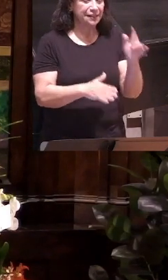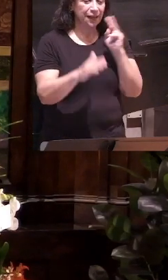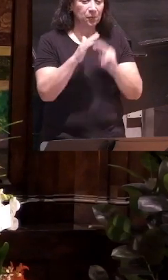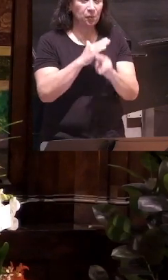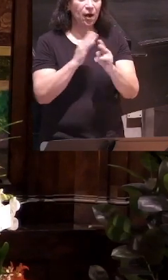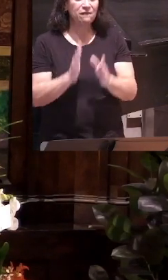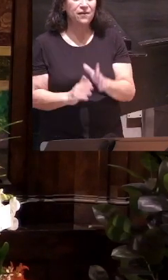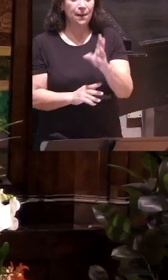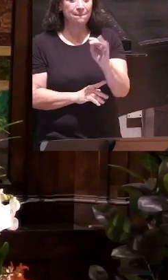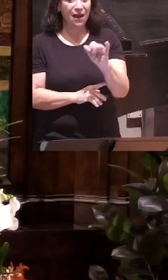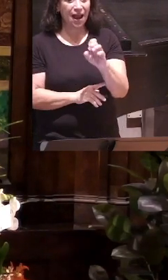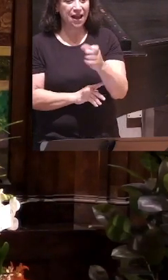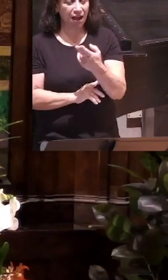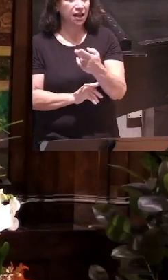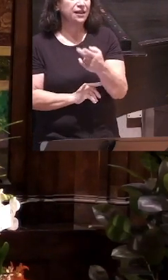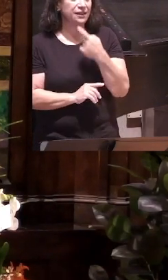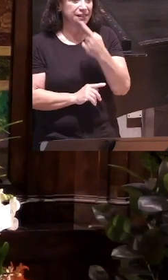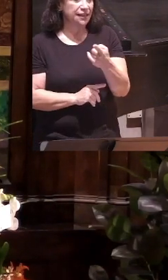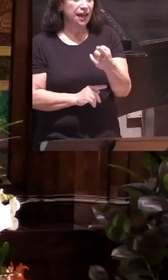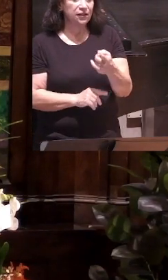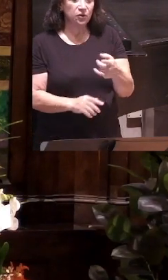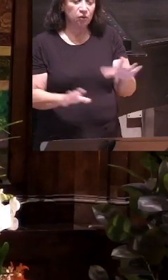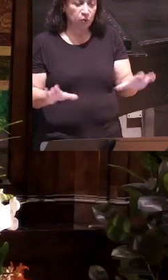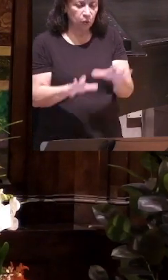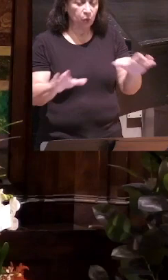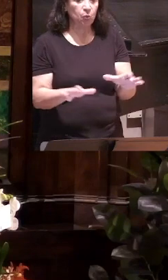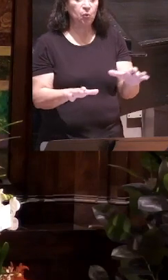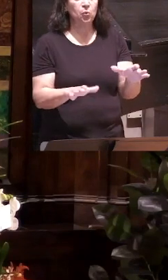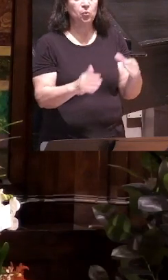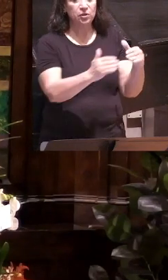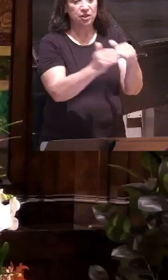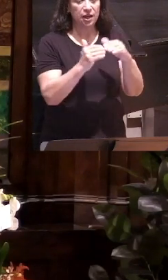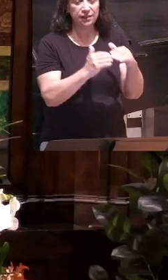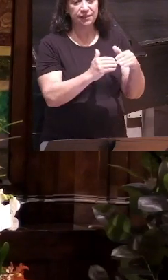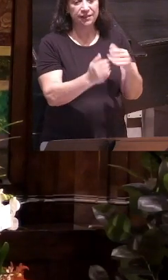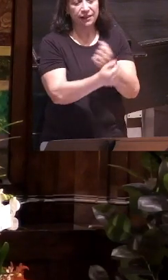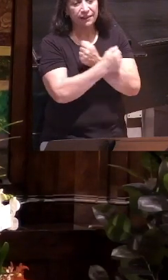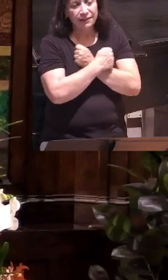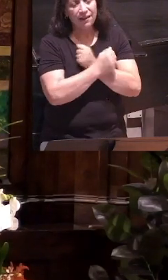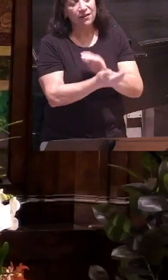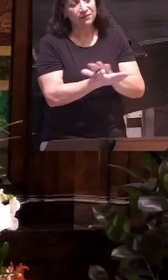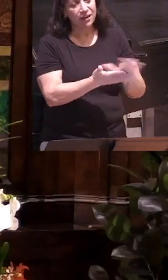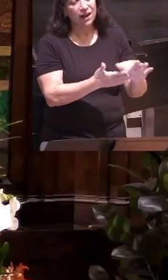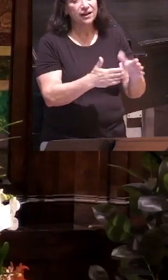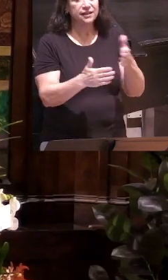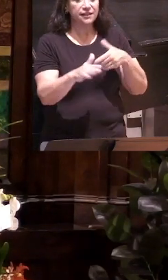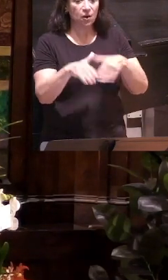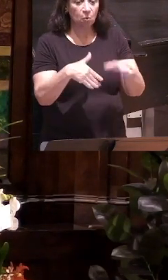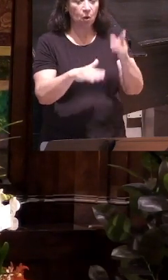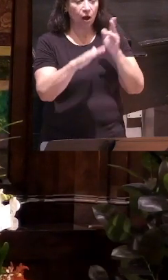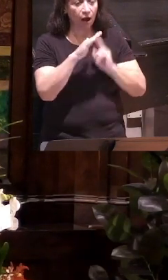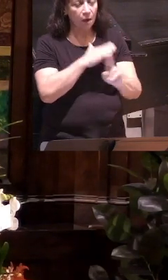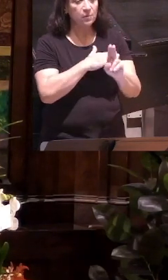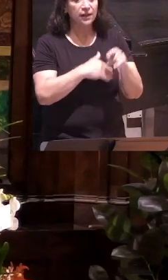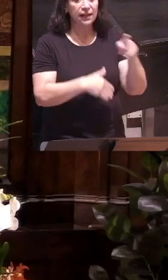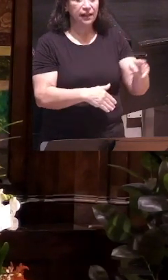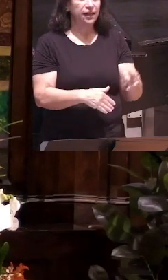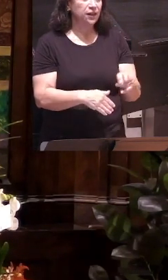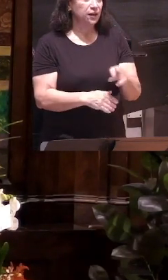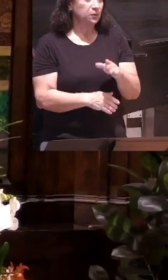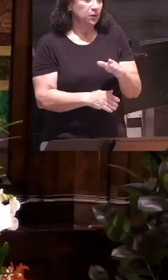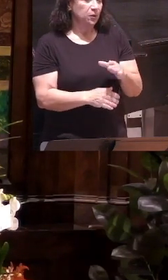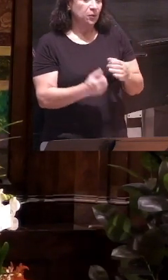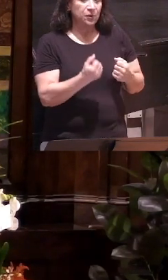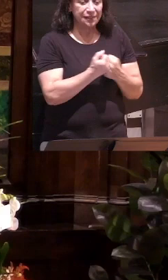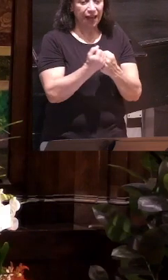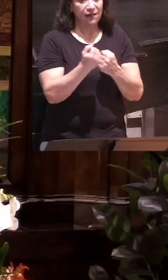Micah declared, to do justice, love kindness, and walk humbly. As a tireless advocate